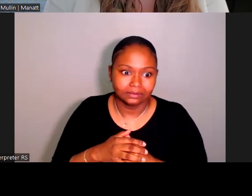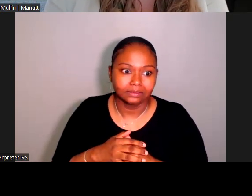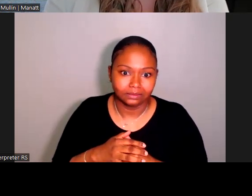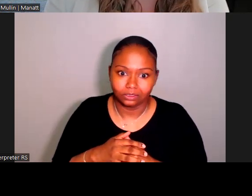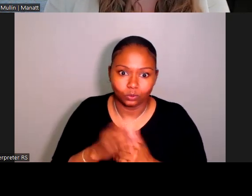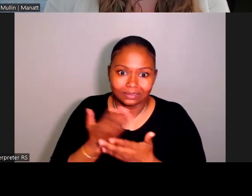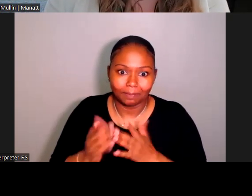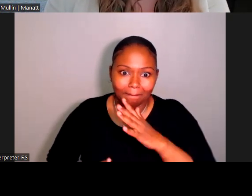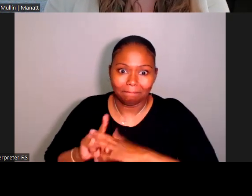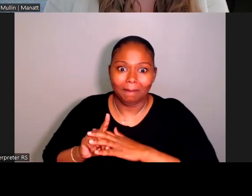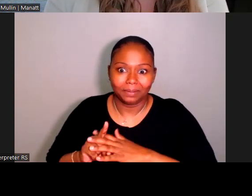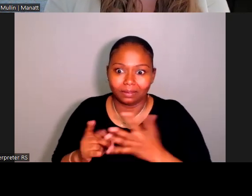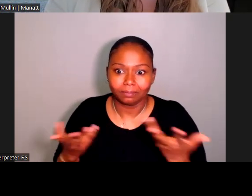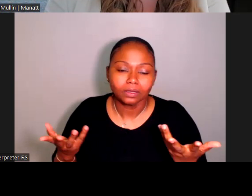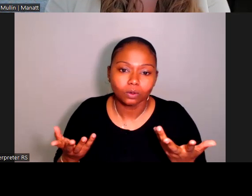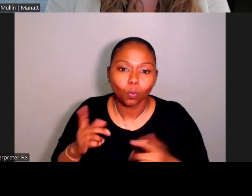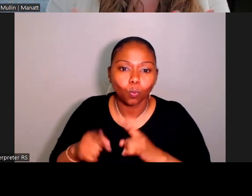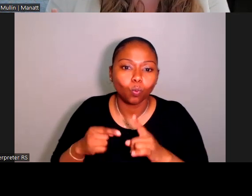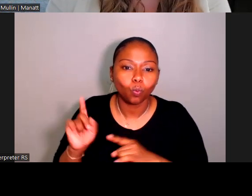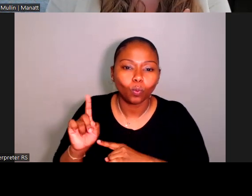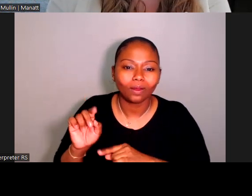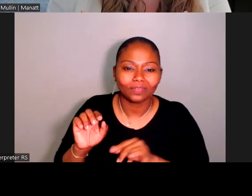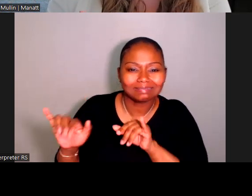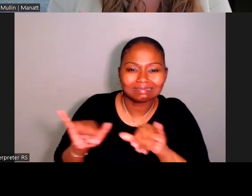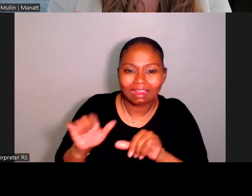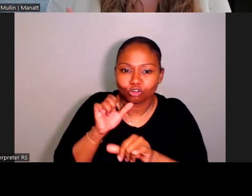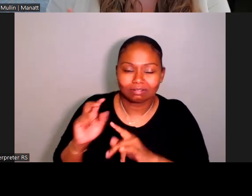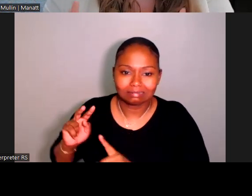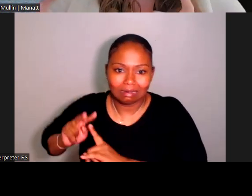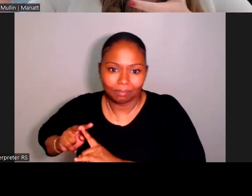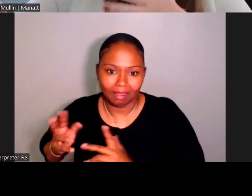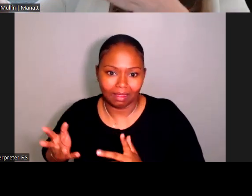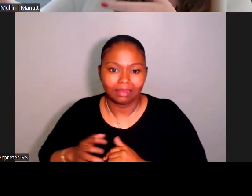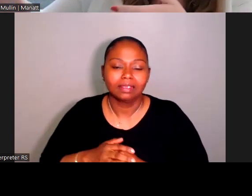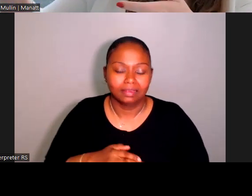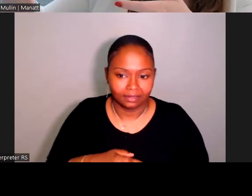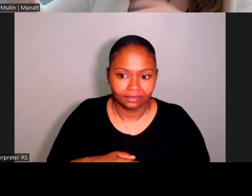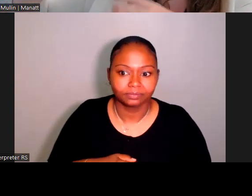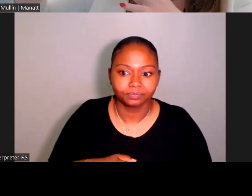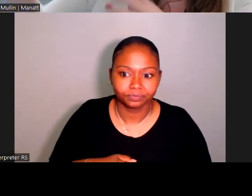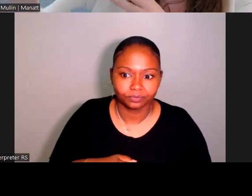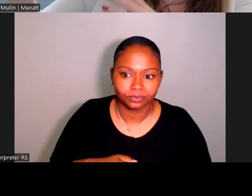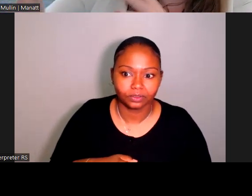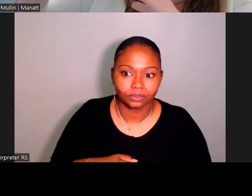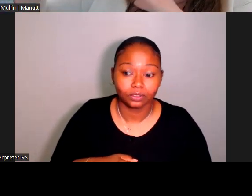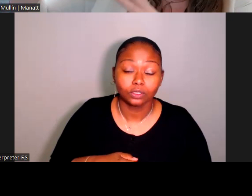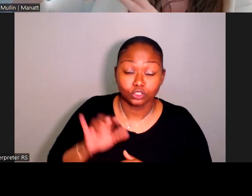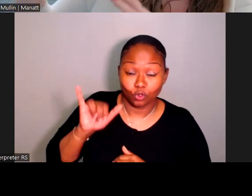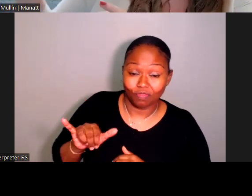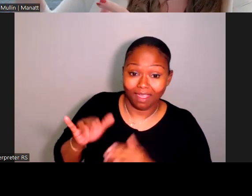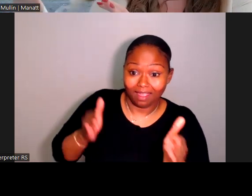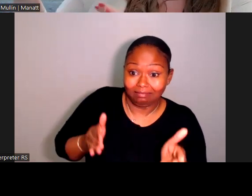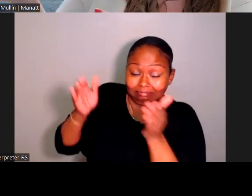may not apply. So we'll kind of, I think at this stage, given we have 20 minutes left, we'll go ahead and say that that'll be kind of the